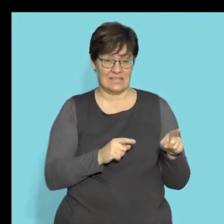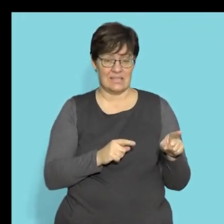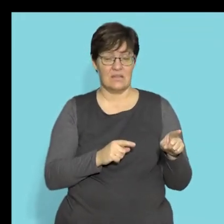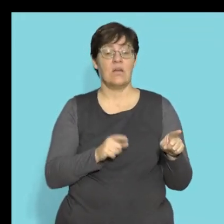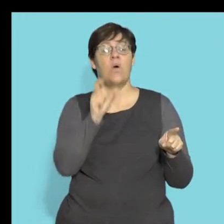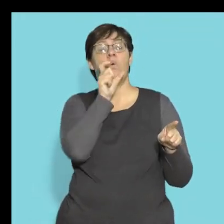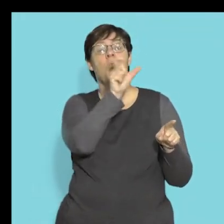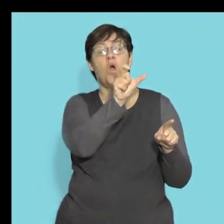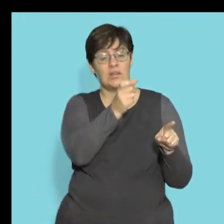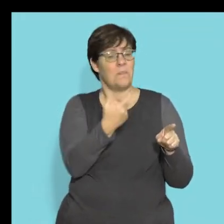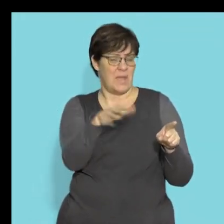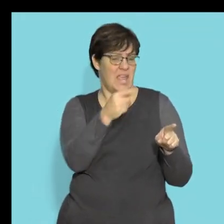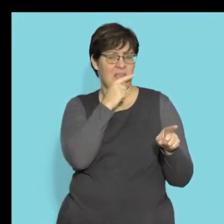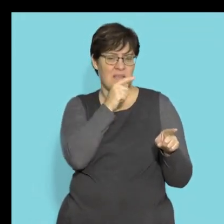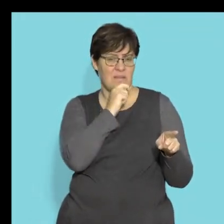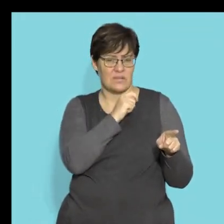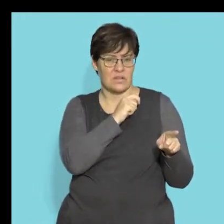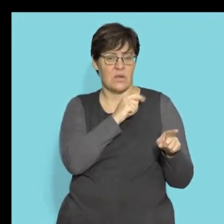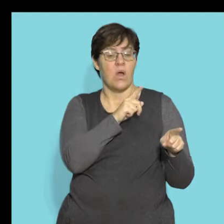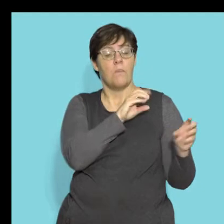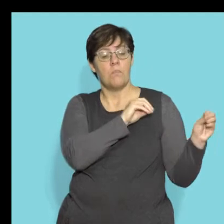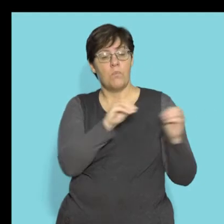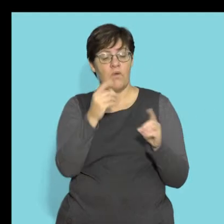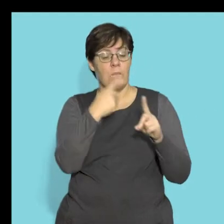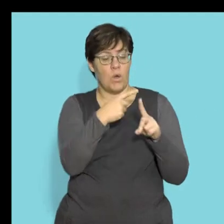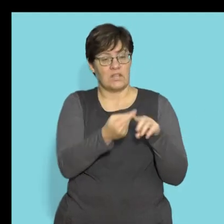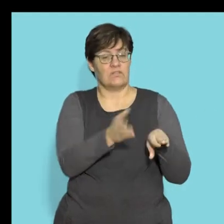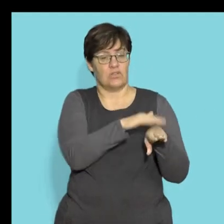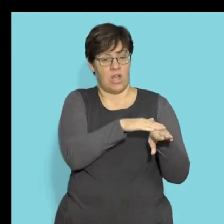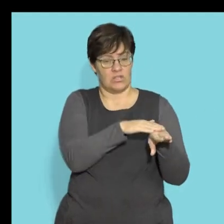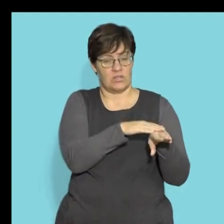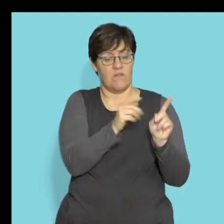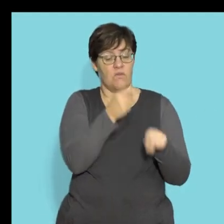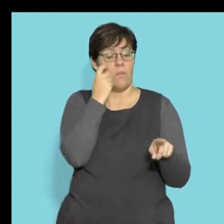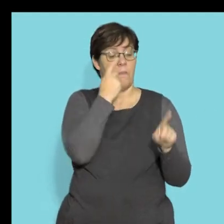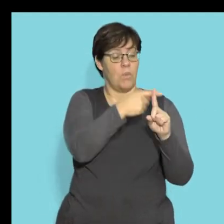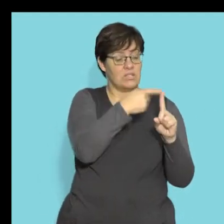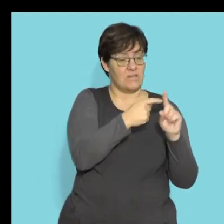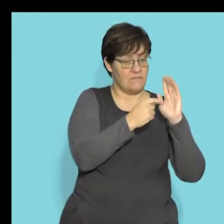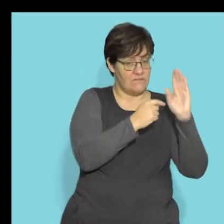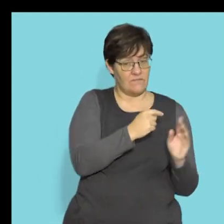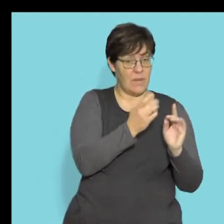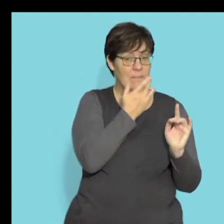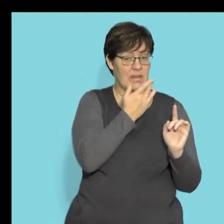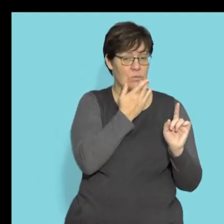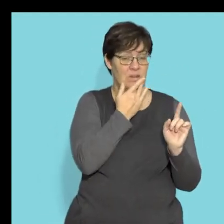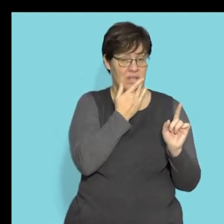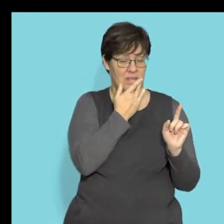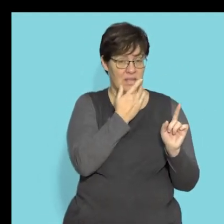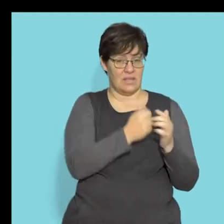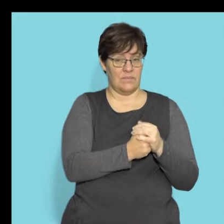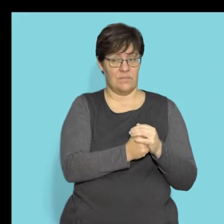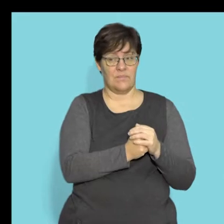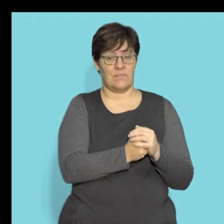see conventional current is a term that you've come across. It's the movement of positive charge from the positive terminal